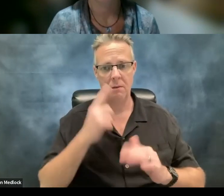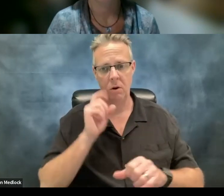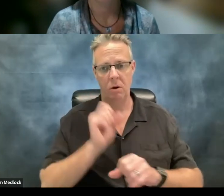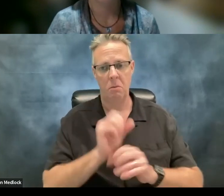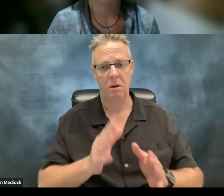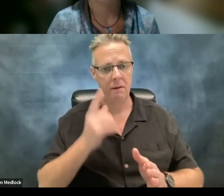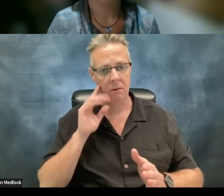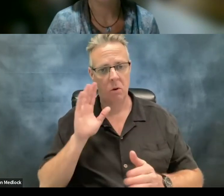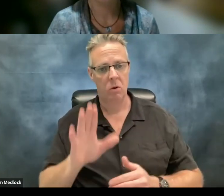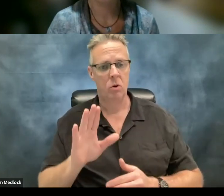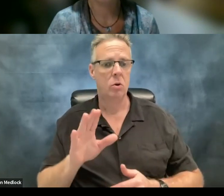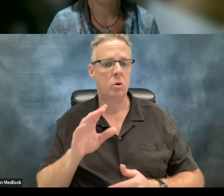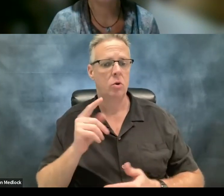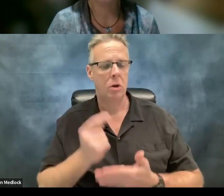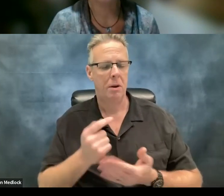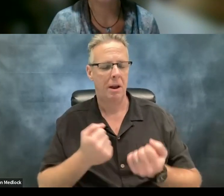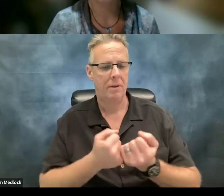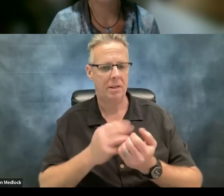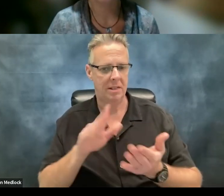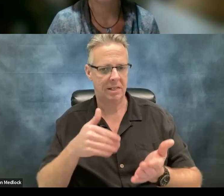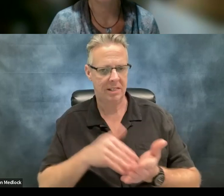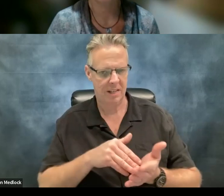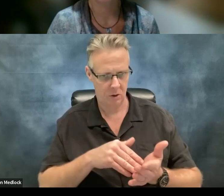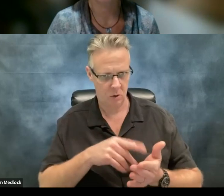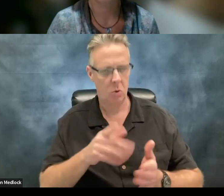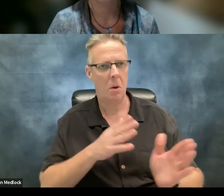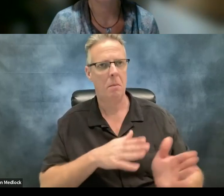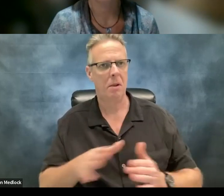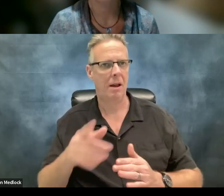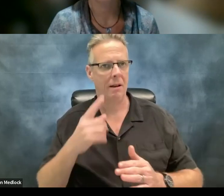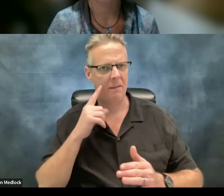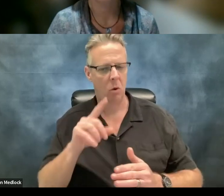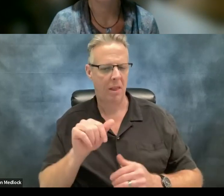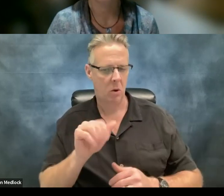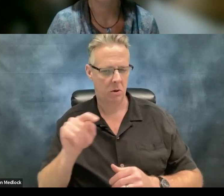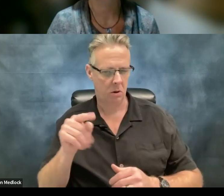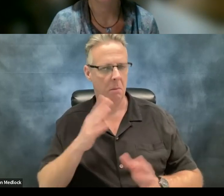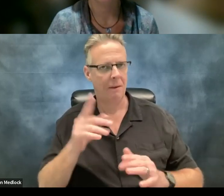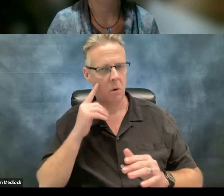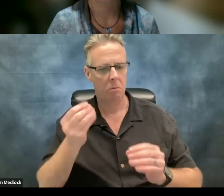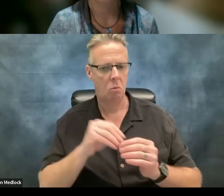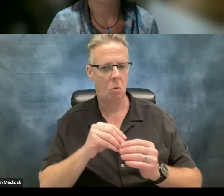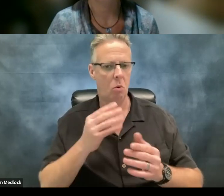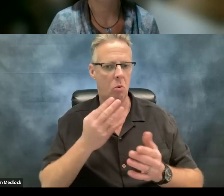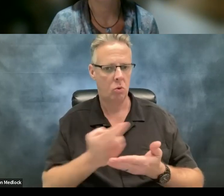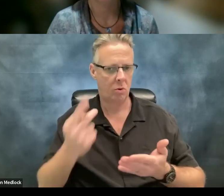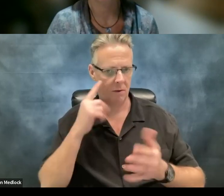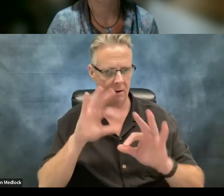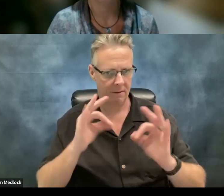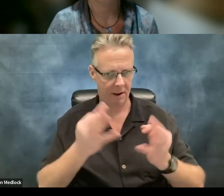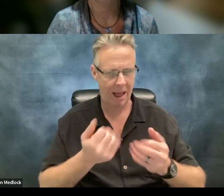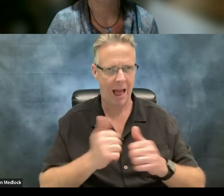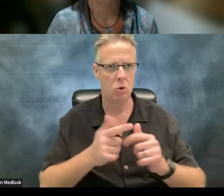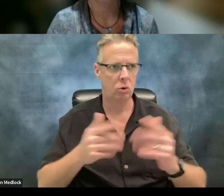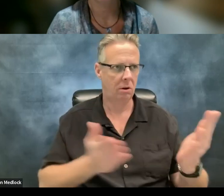the Treatment Advocacy Center, you plan to focus on new resources for families trying to navigate a disordered system